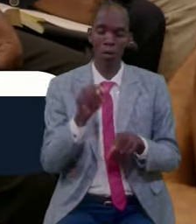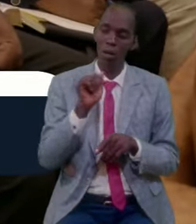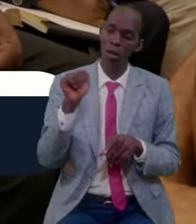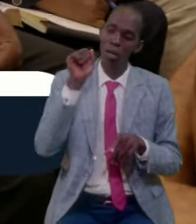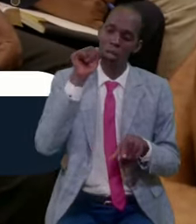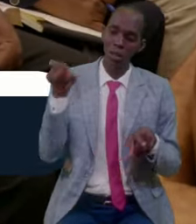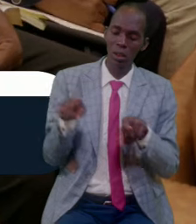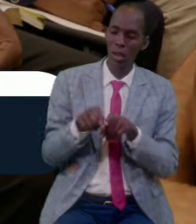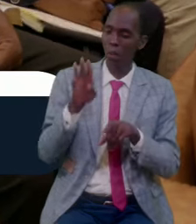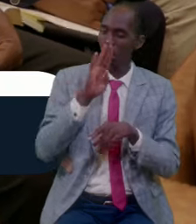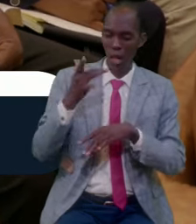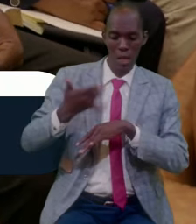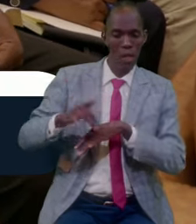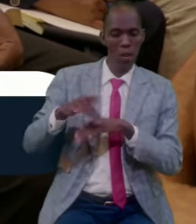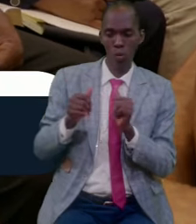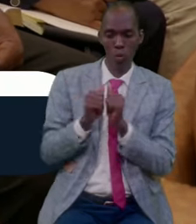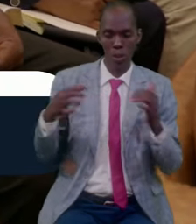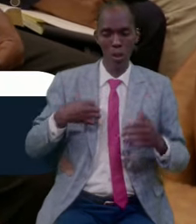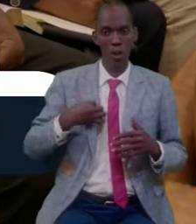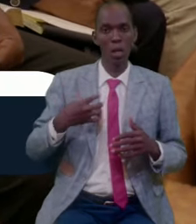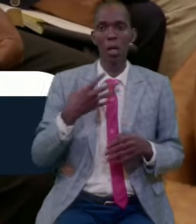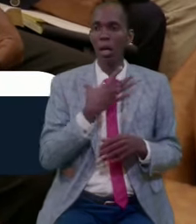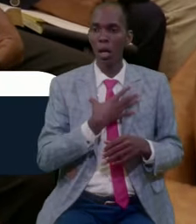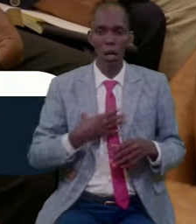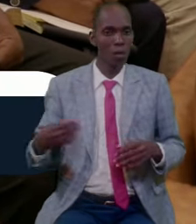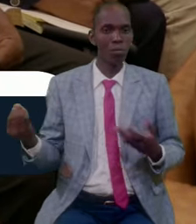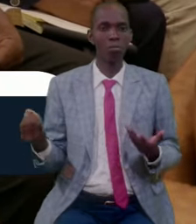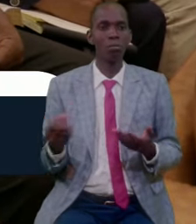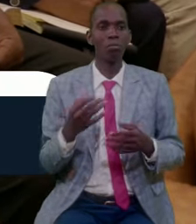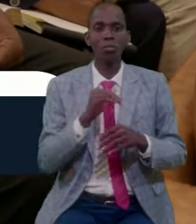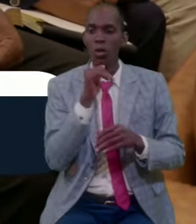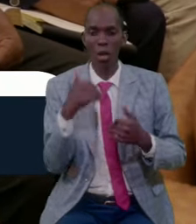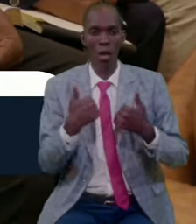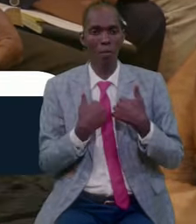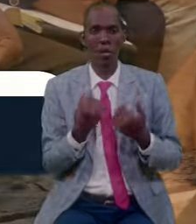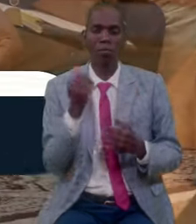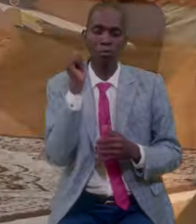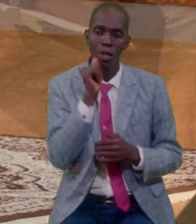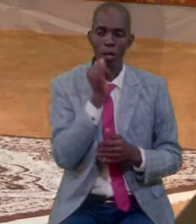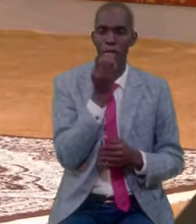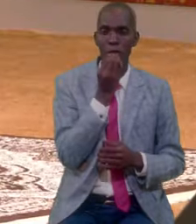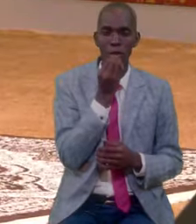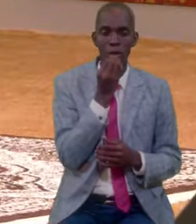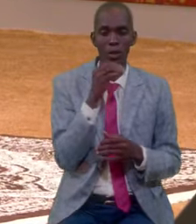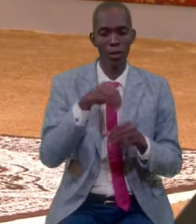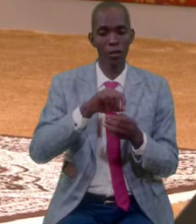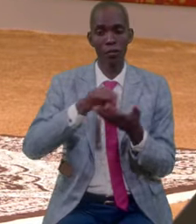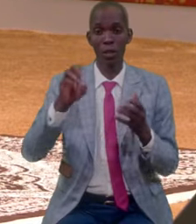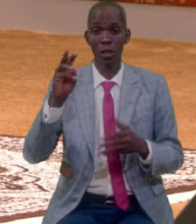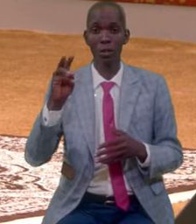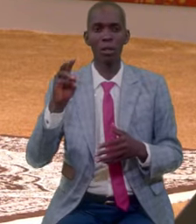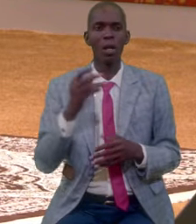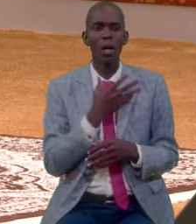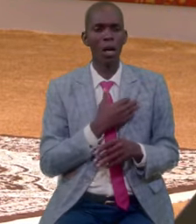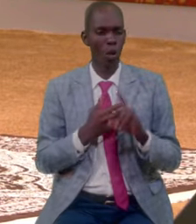be naked and destitute of daily food, verse 16, and